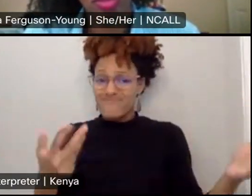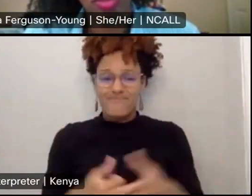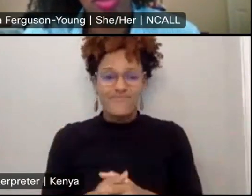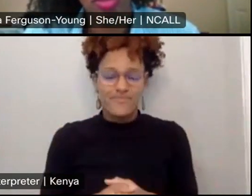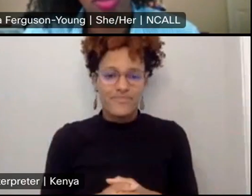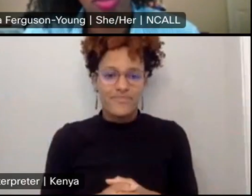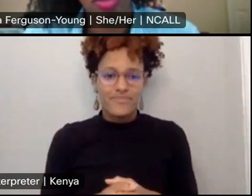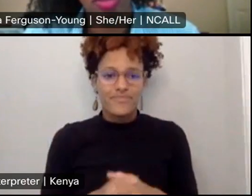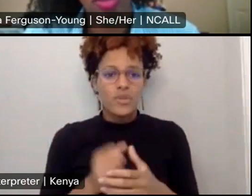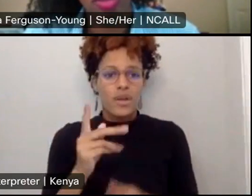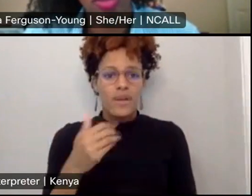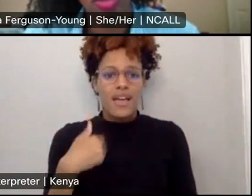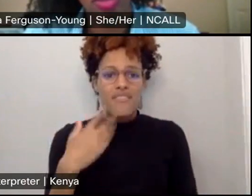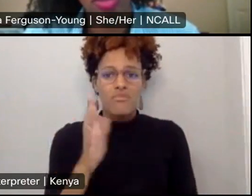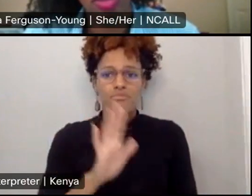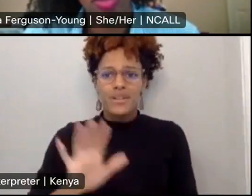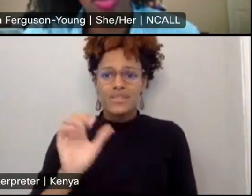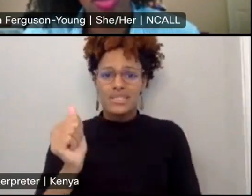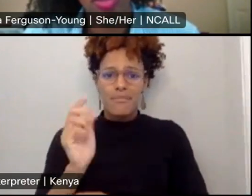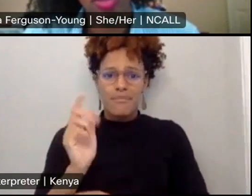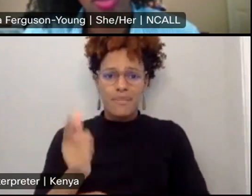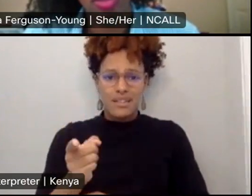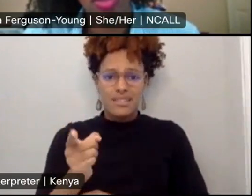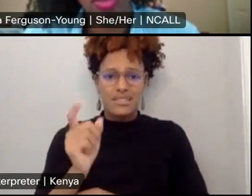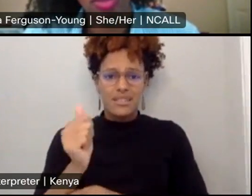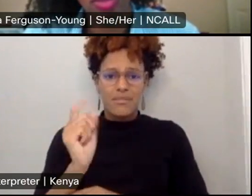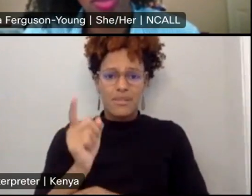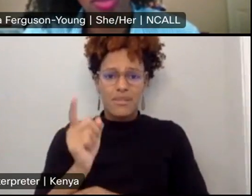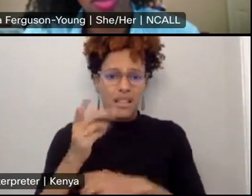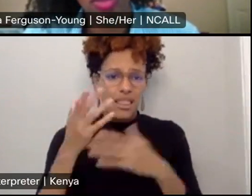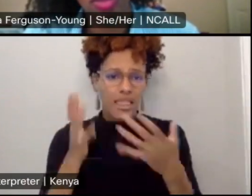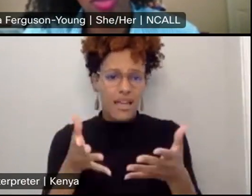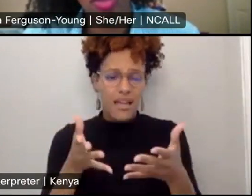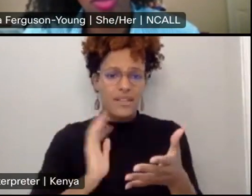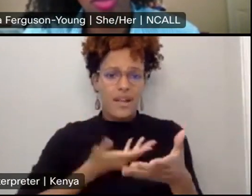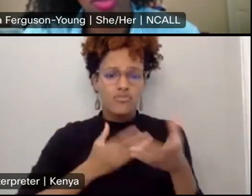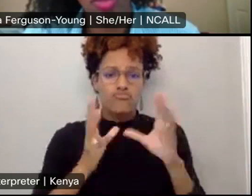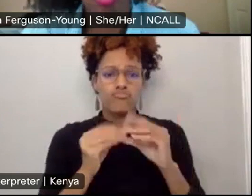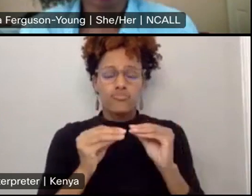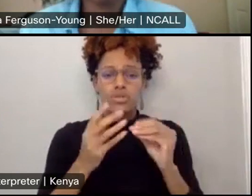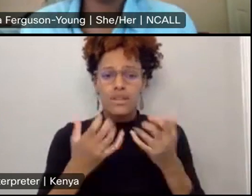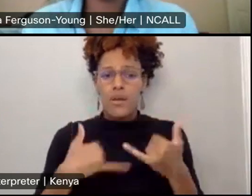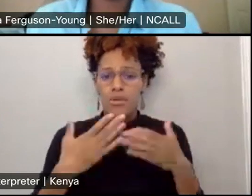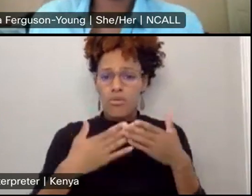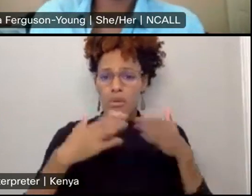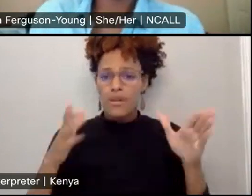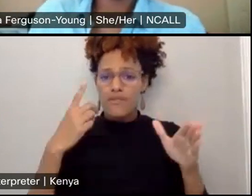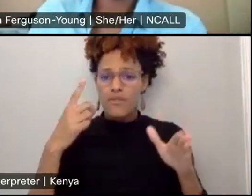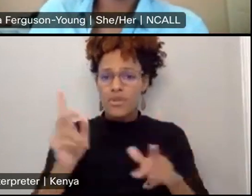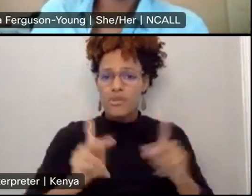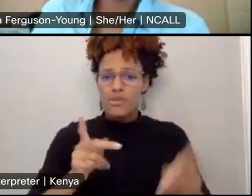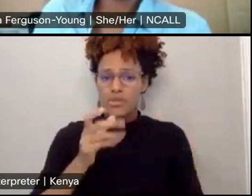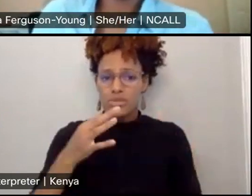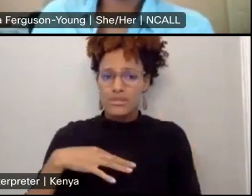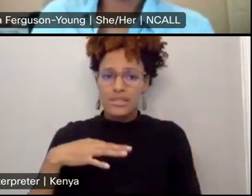so we have about 10 minutes left in our session today, and I would like to open it up to the participants who are here